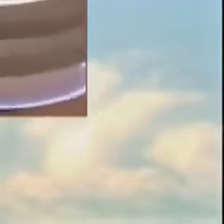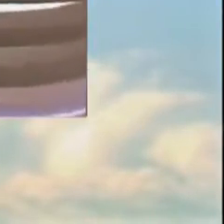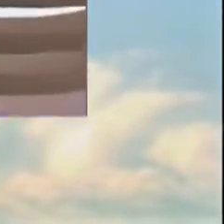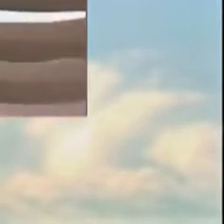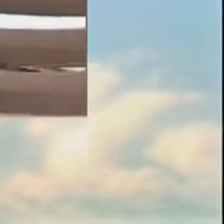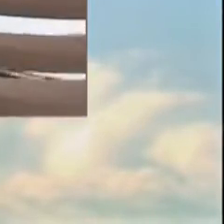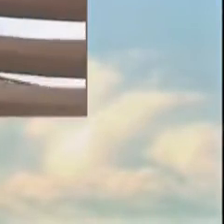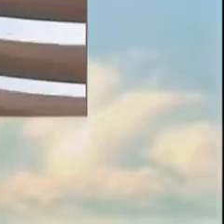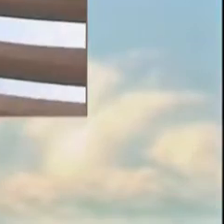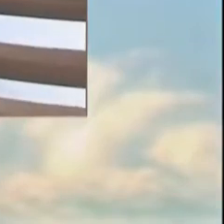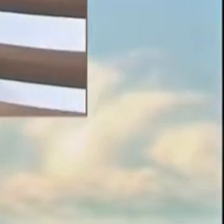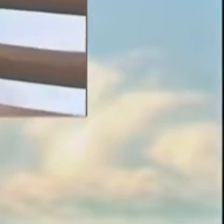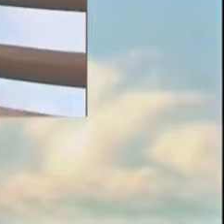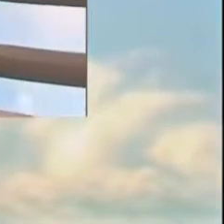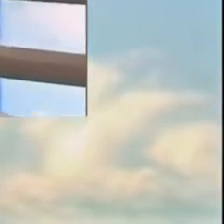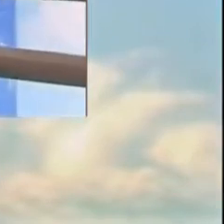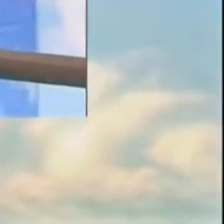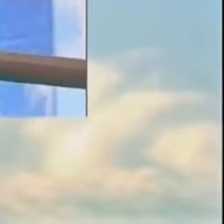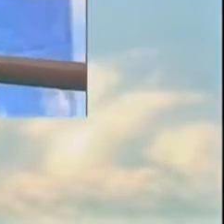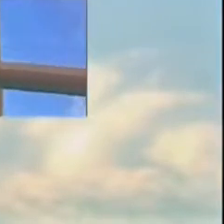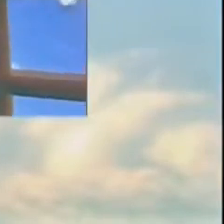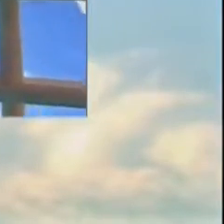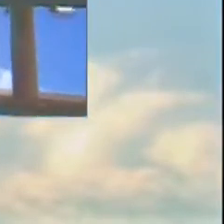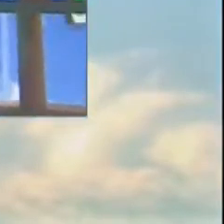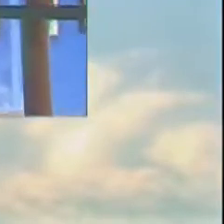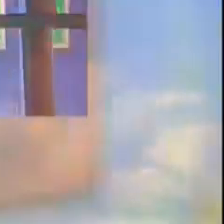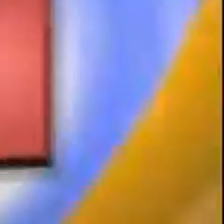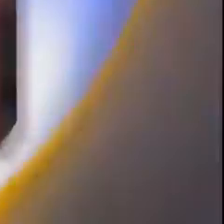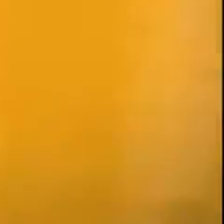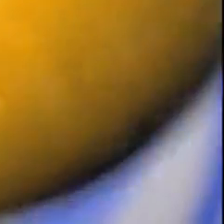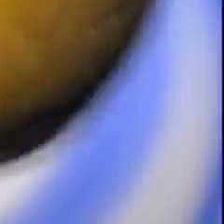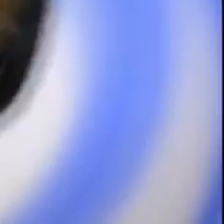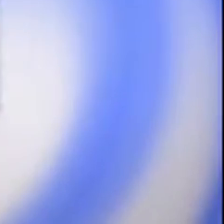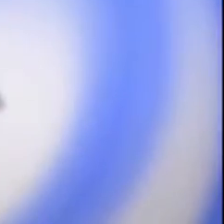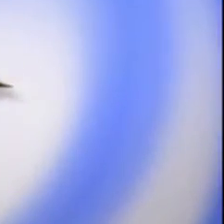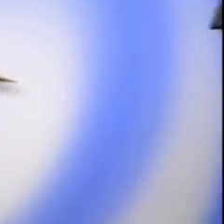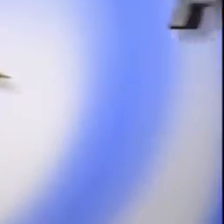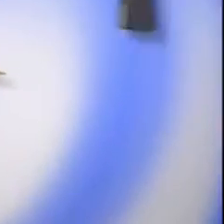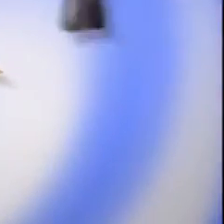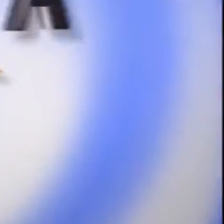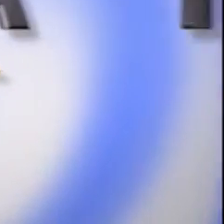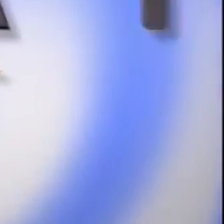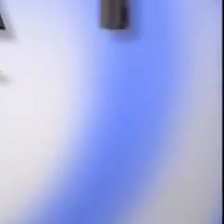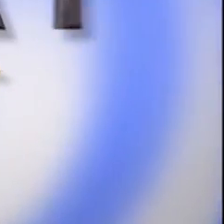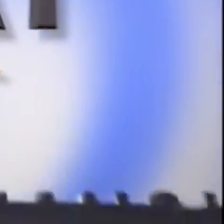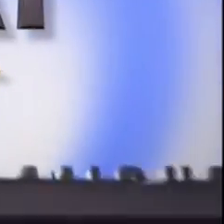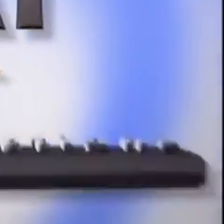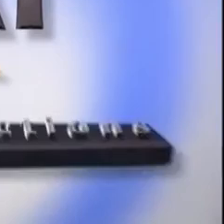Yeah.